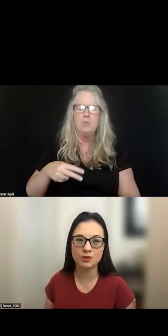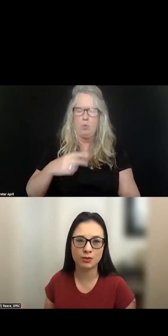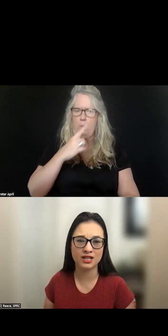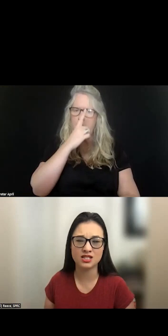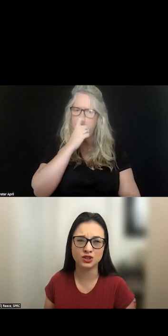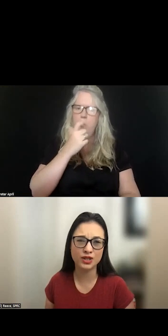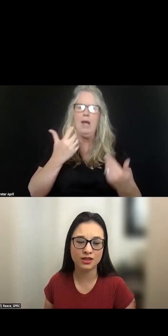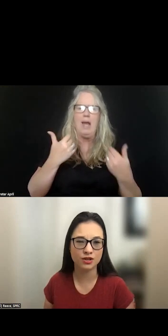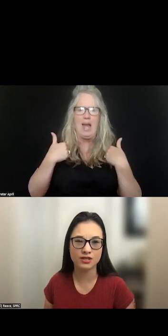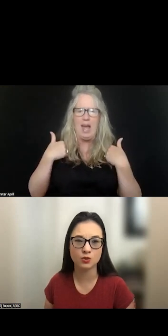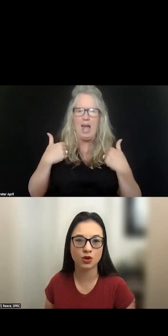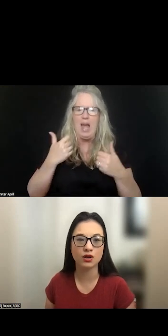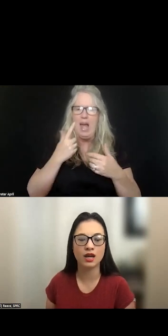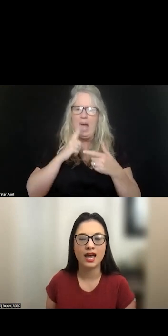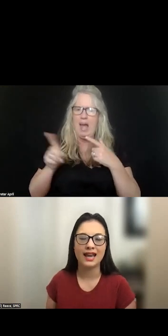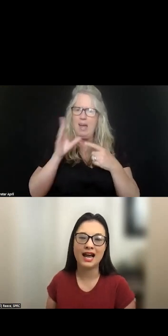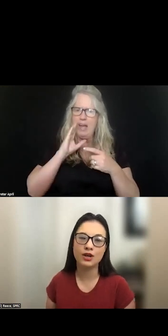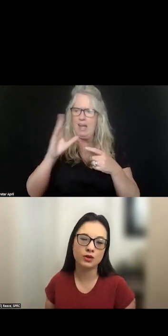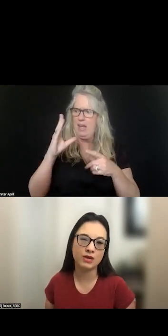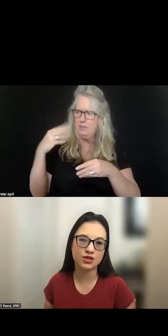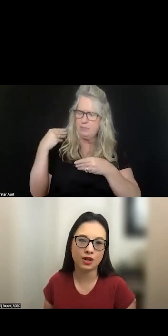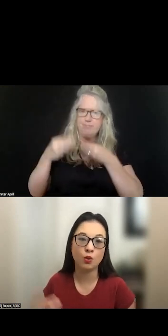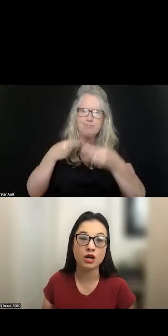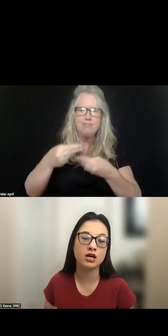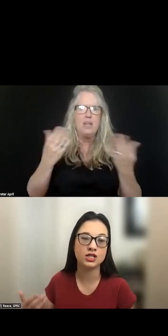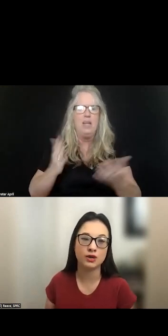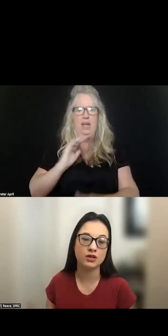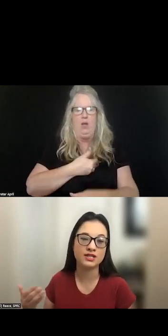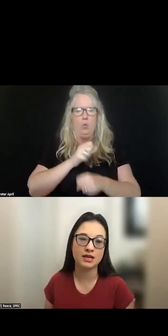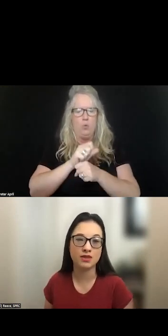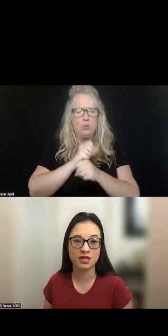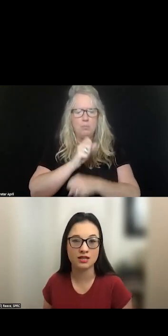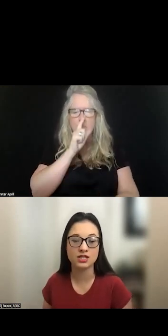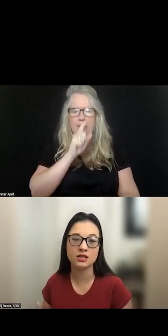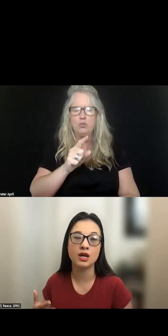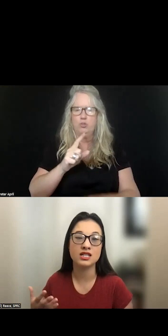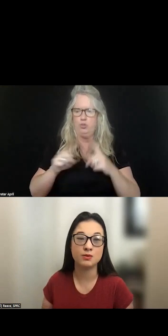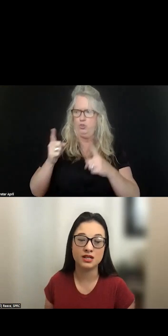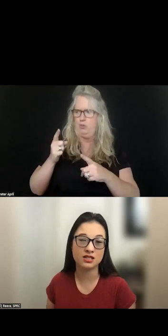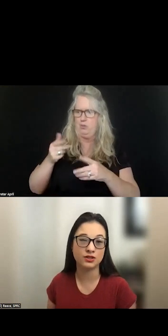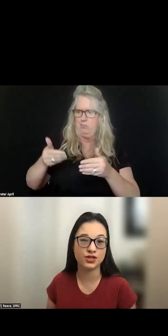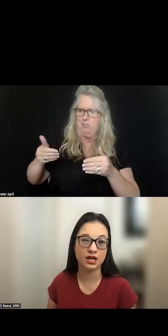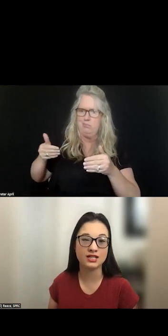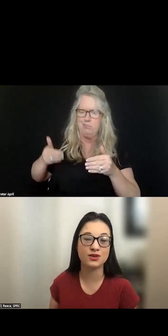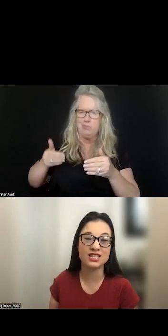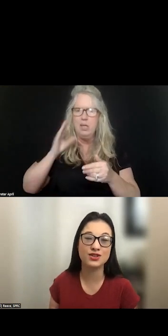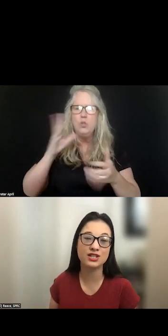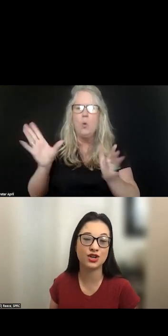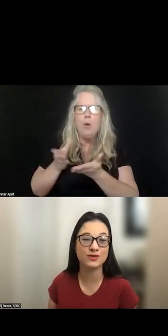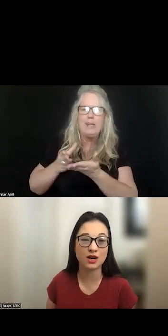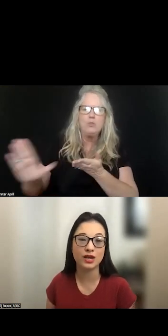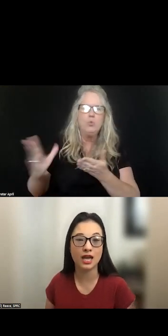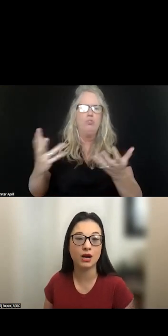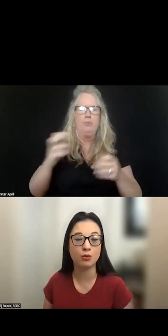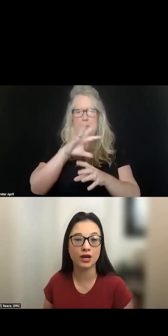the most part, been excluded throughout this work? And how can we make sure that we're not doing those same things to be exclusionary? So these are the